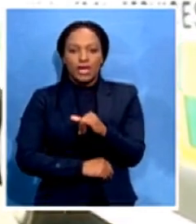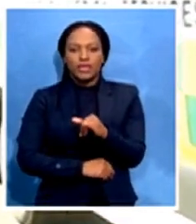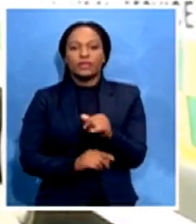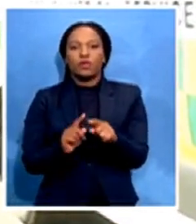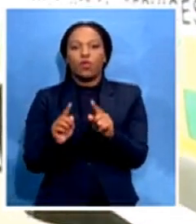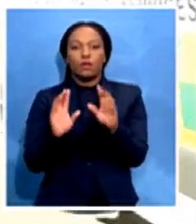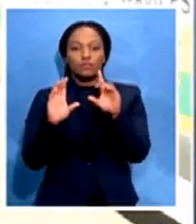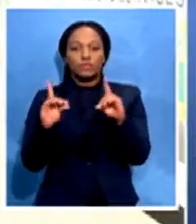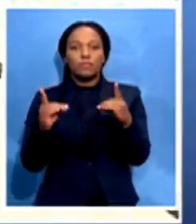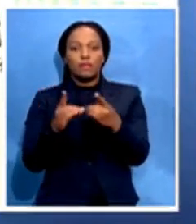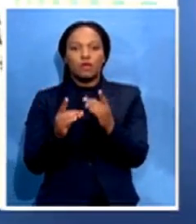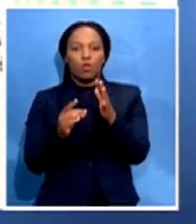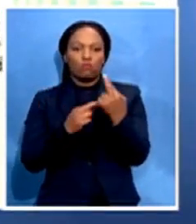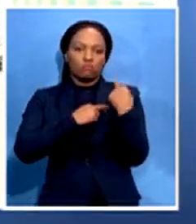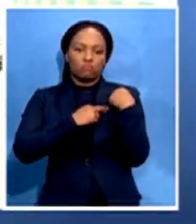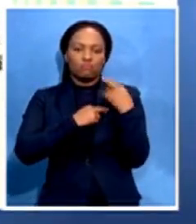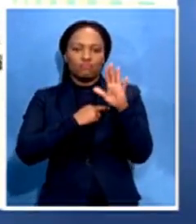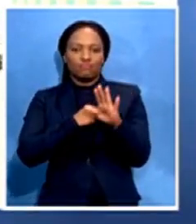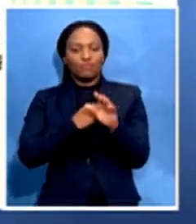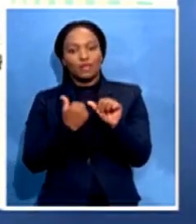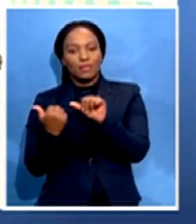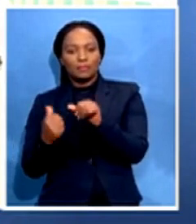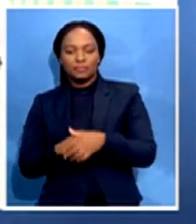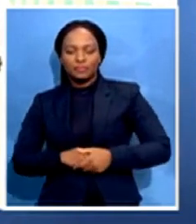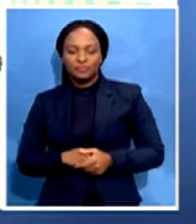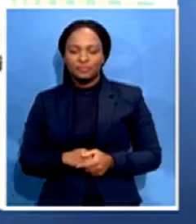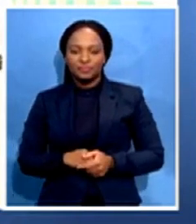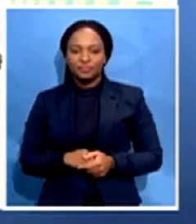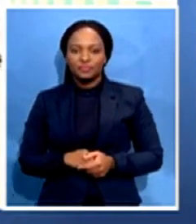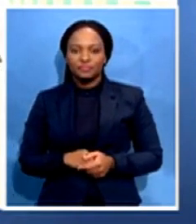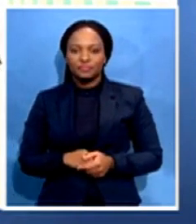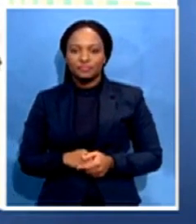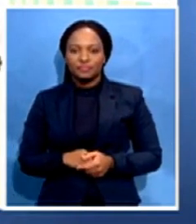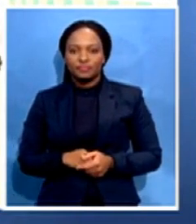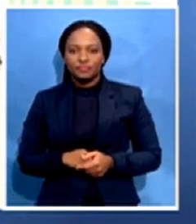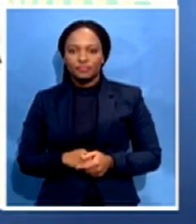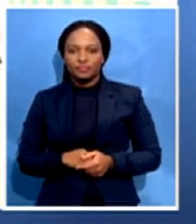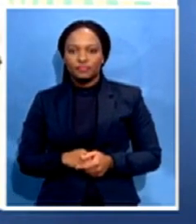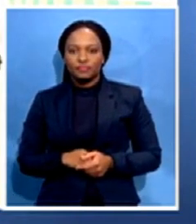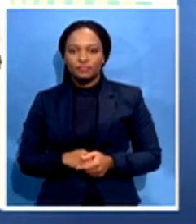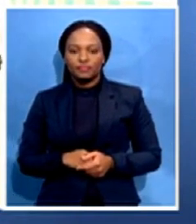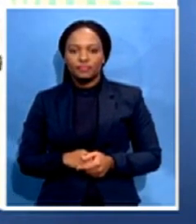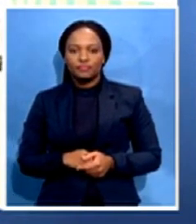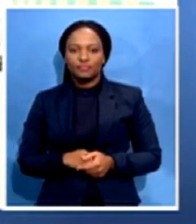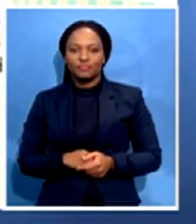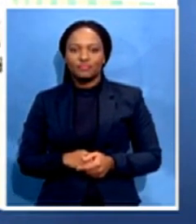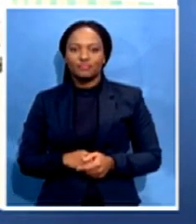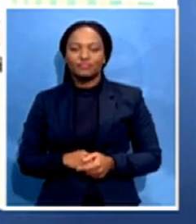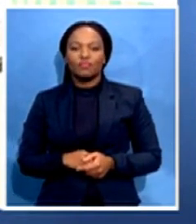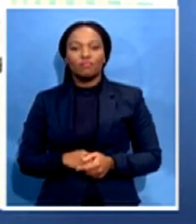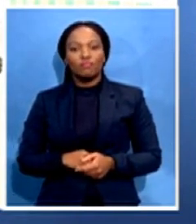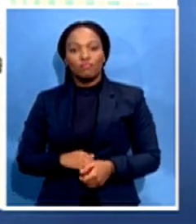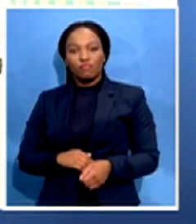that, Blaine, it's back to you in studio. Jayed-Leigh, the likes of Dr. Lee there and other frontline workers